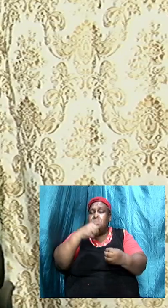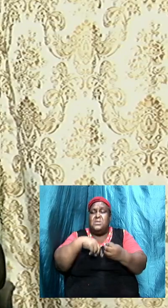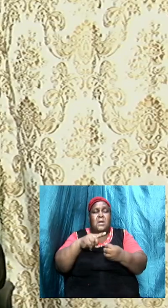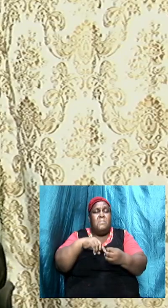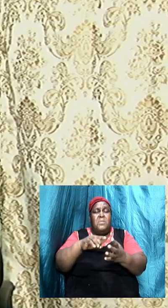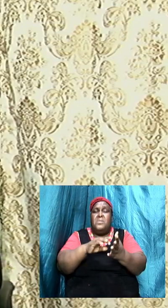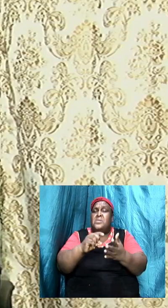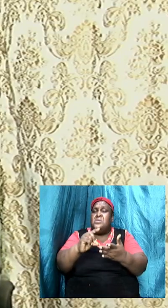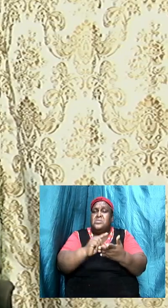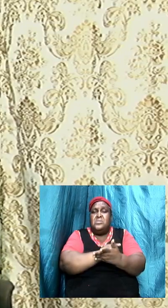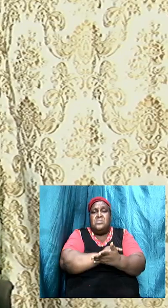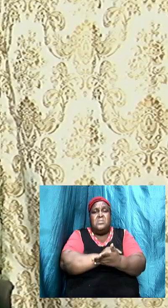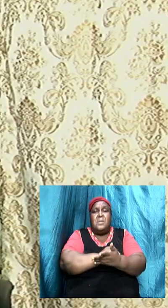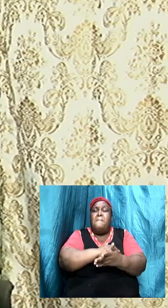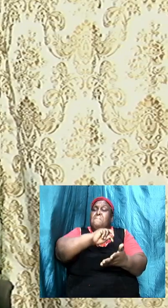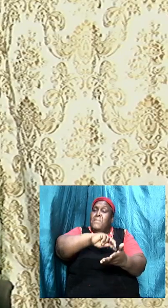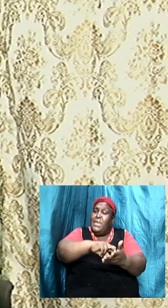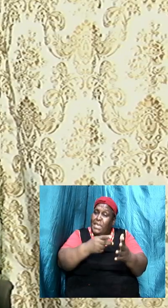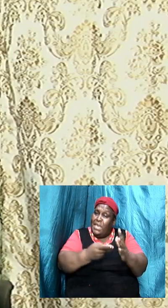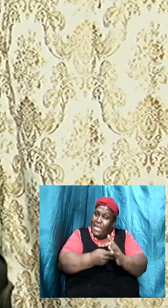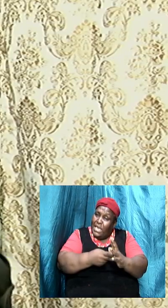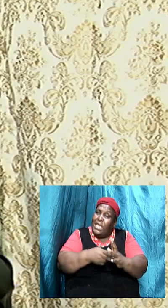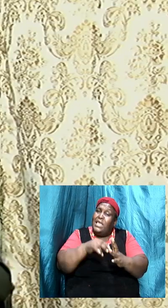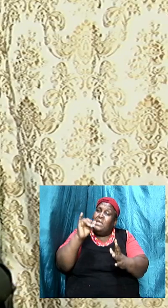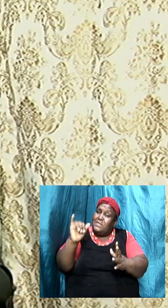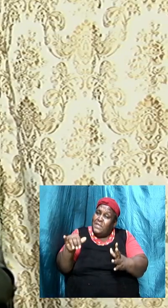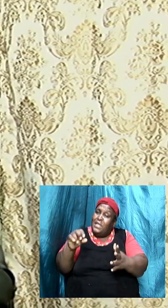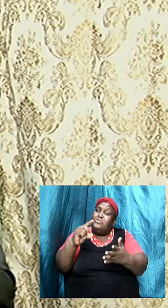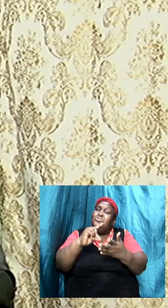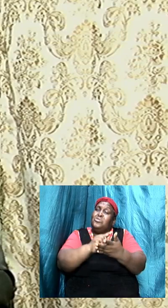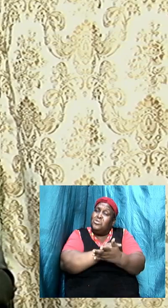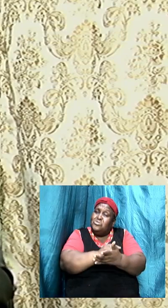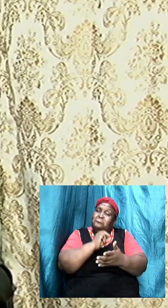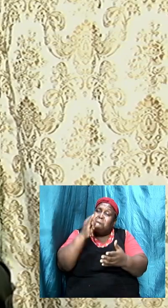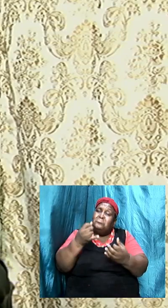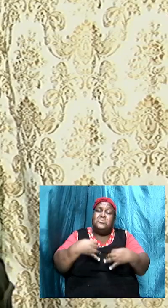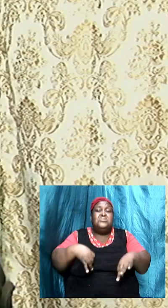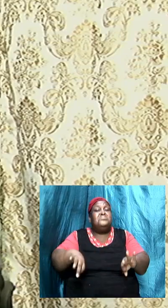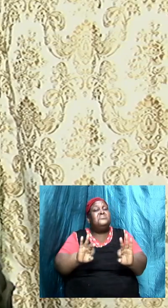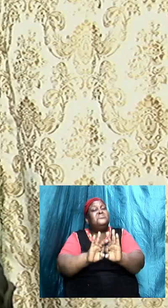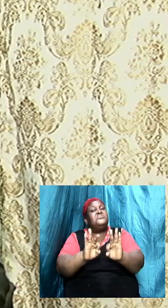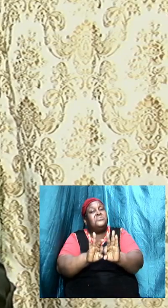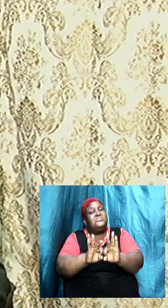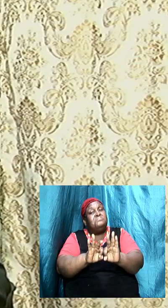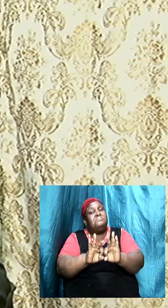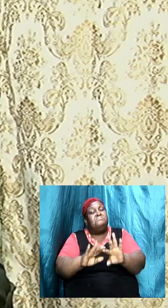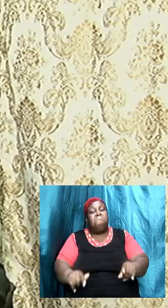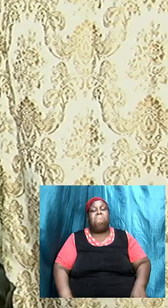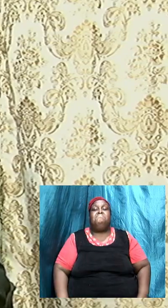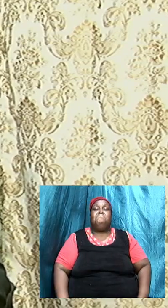It means, therefore, then that doctrine is important.